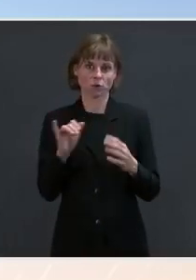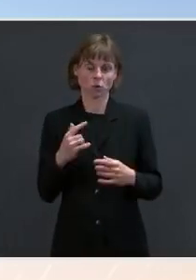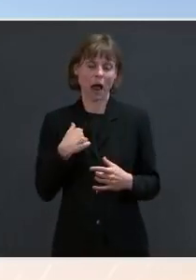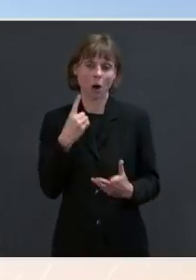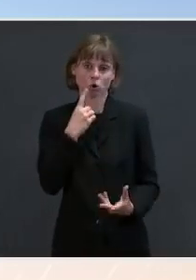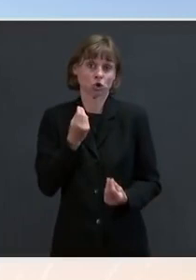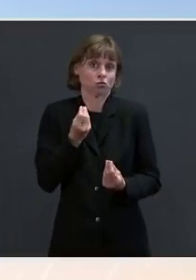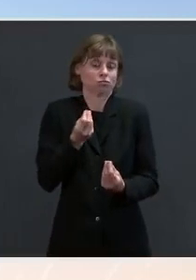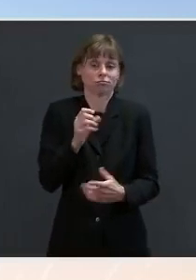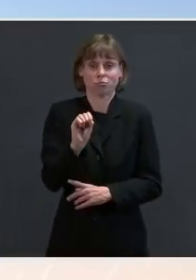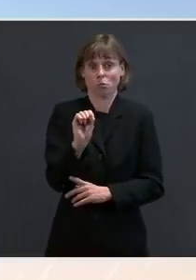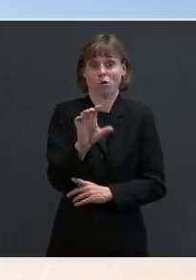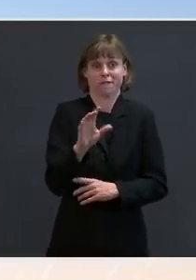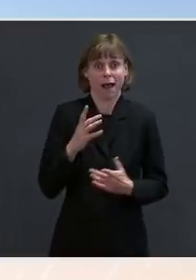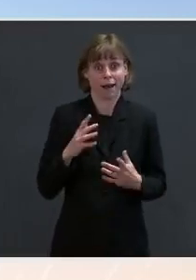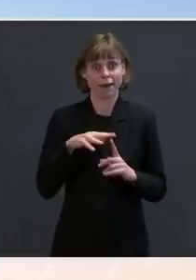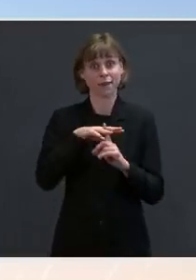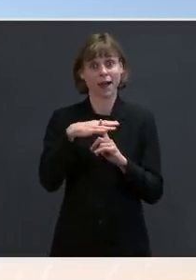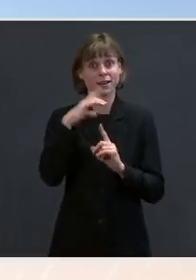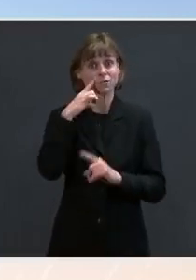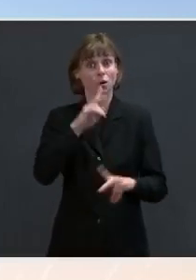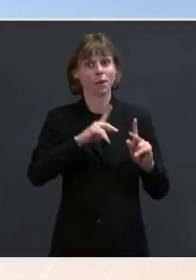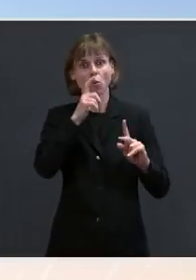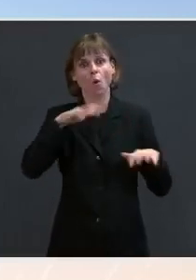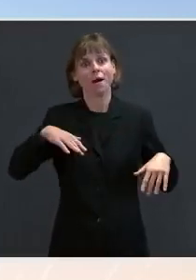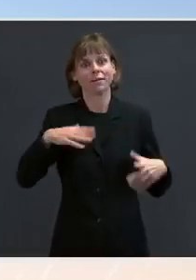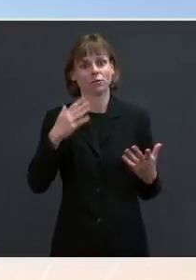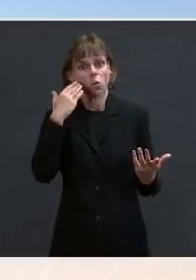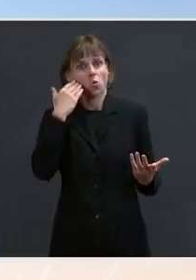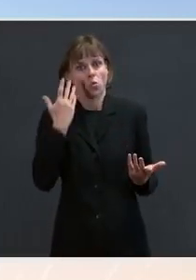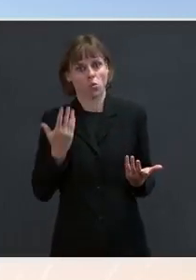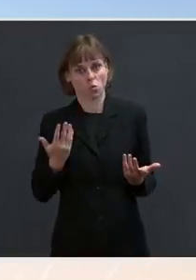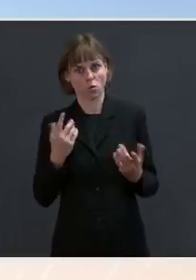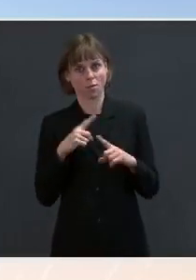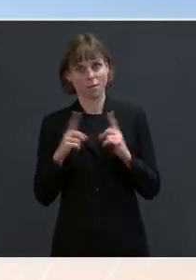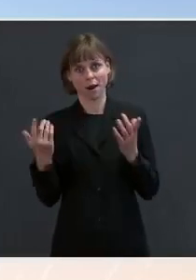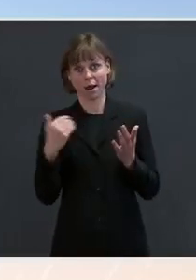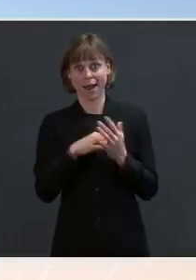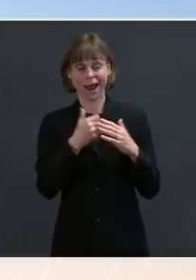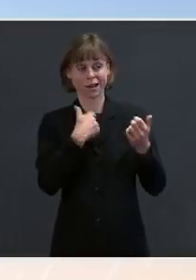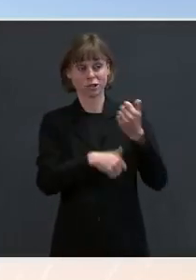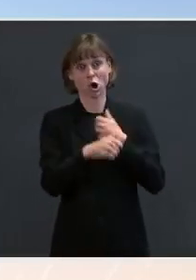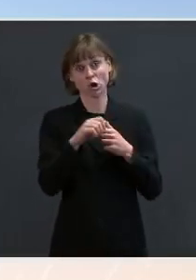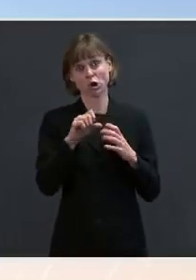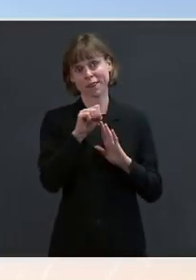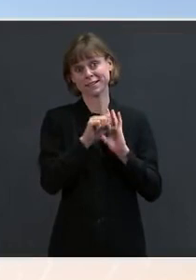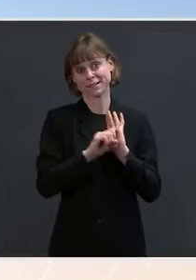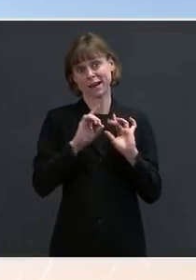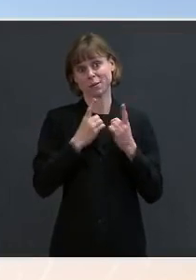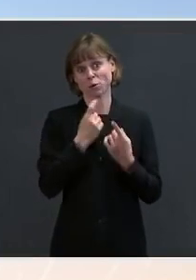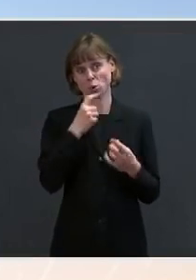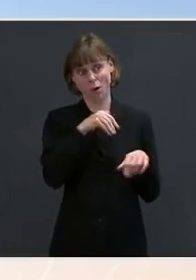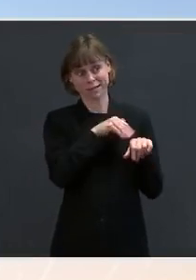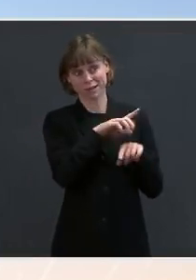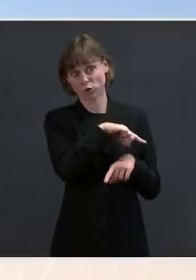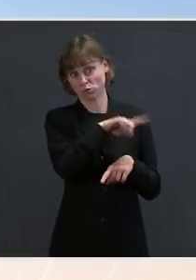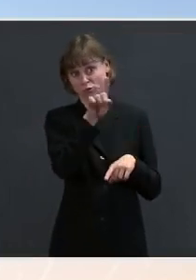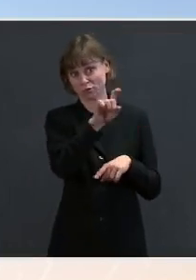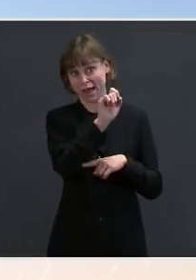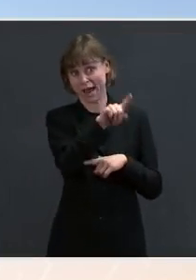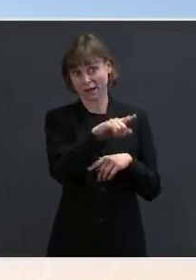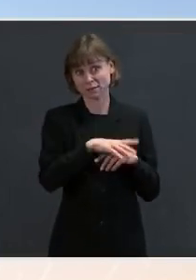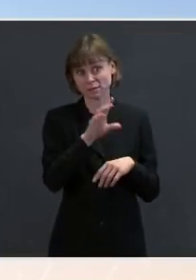providing that context to people who had not been following it closely. But again, it's under the purview of the State Department, so I'd certainly point you to them, and I'm sure